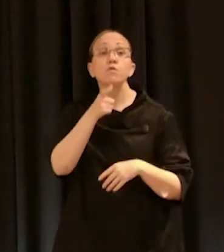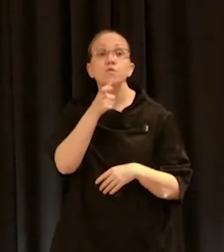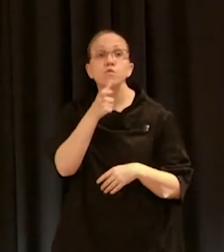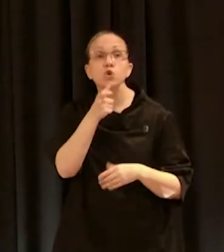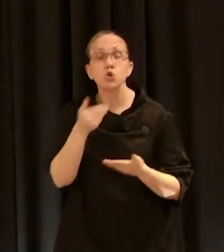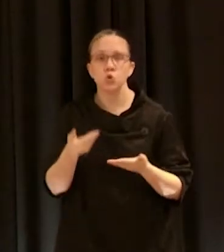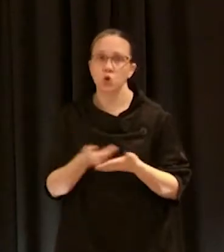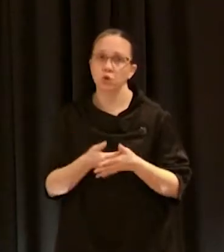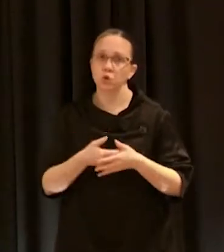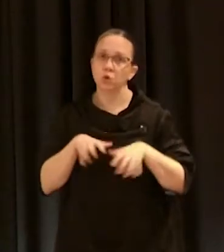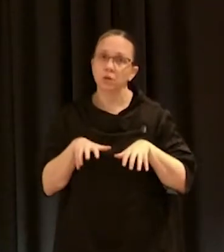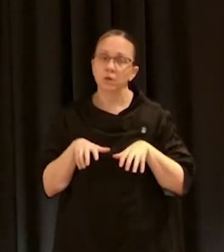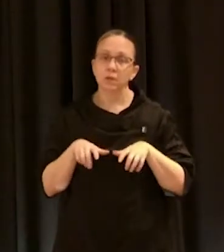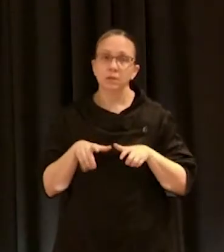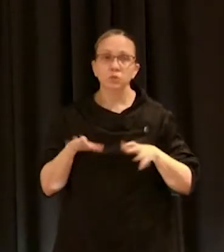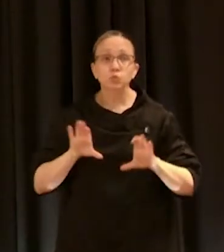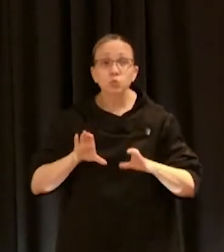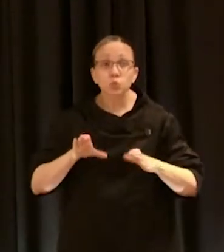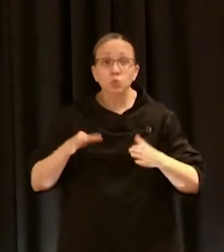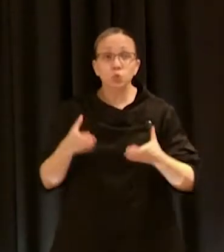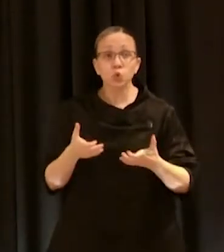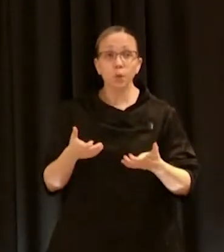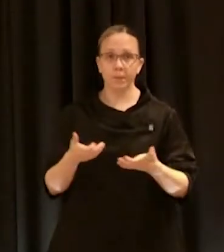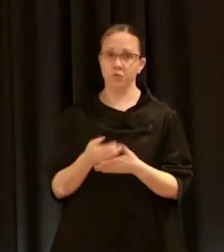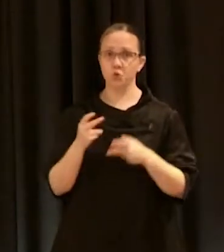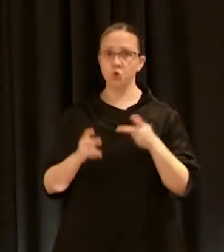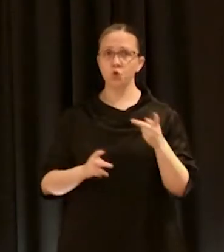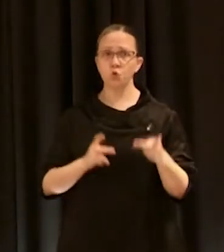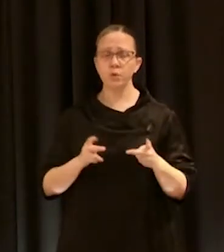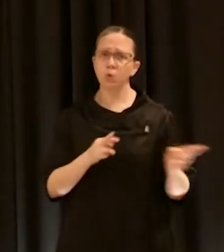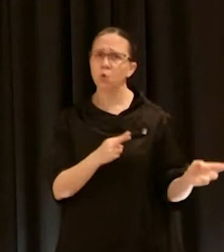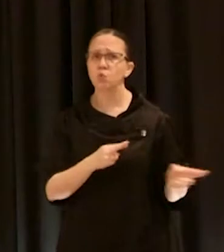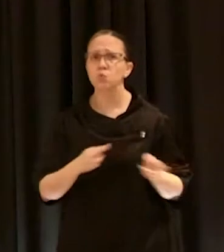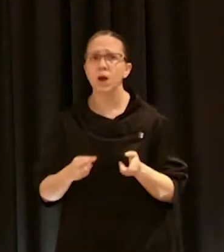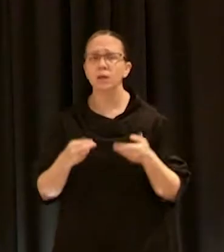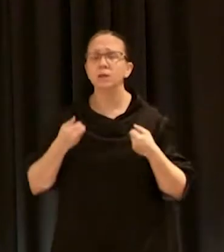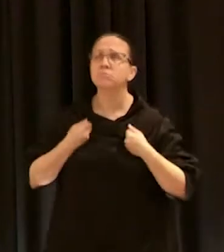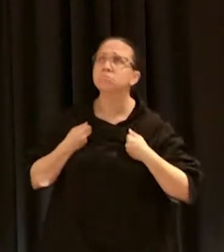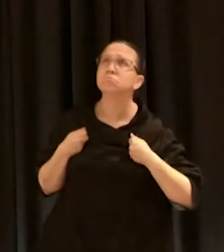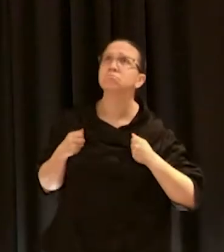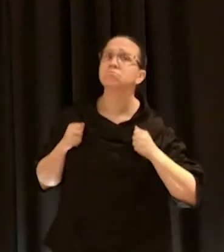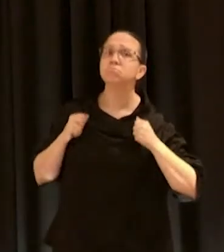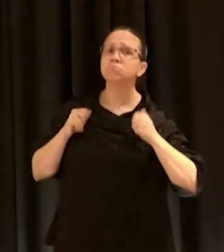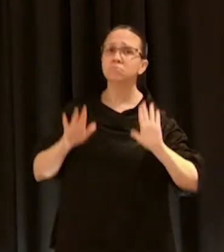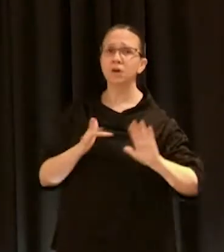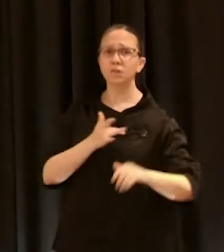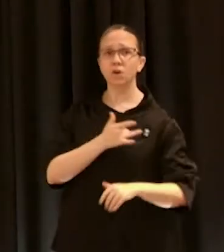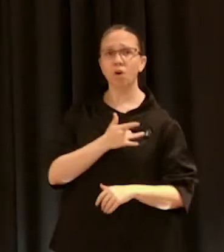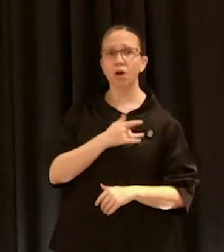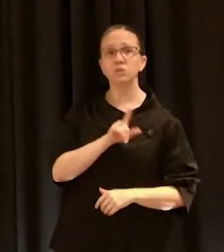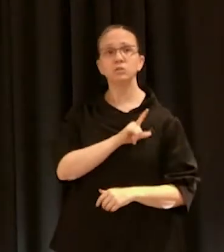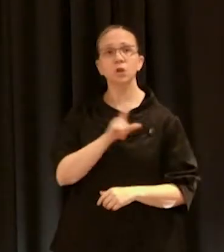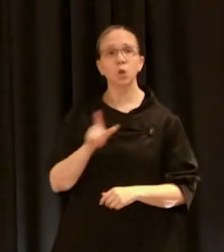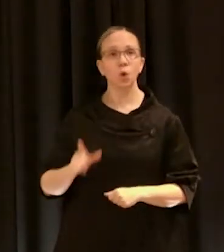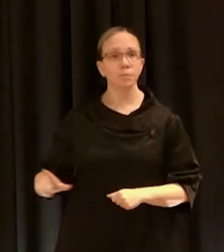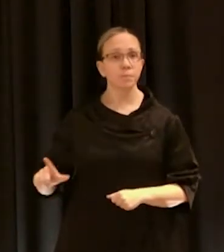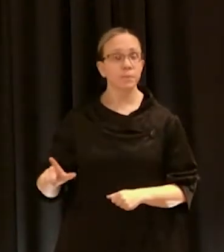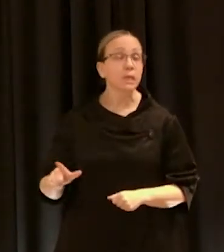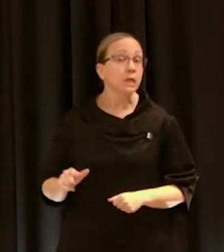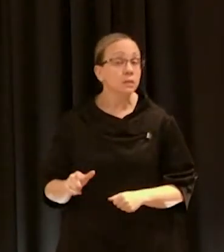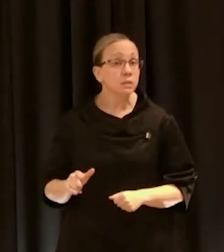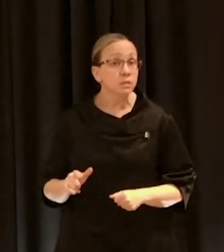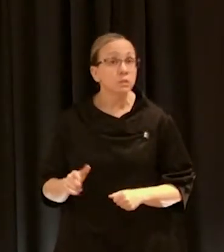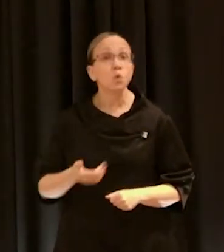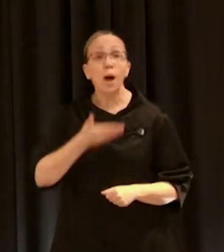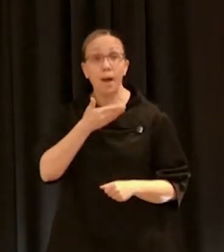new swell of brand new people who are ready to surrender their hearts to the Lord. So it would